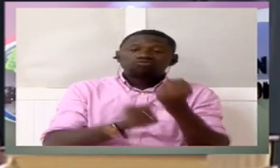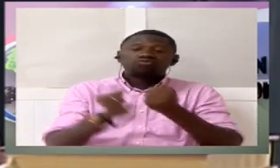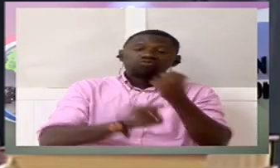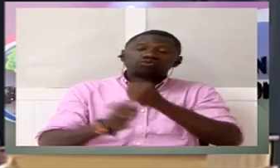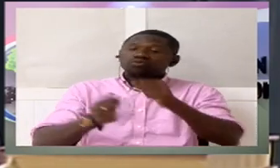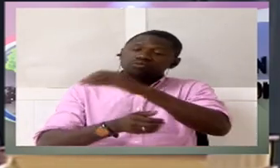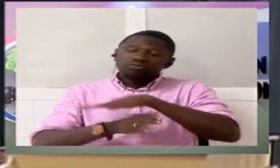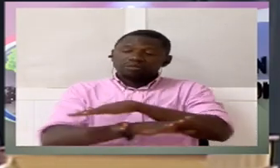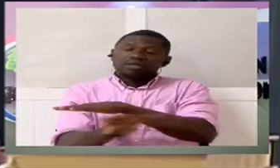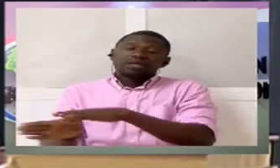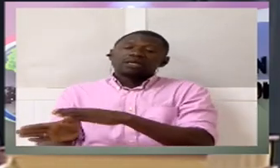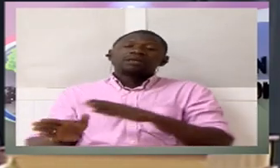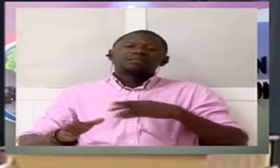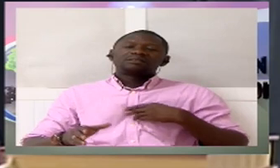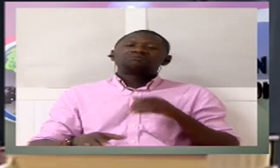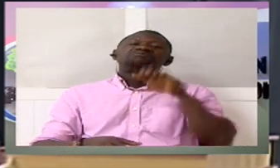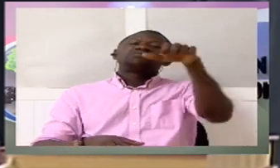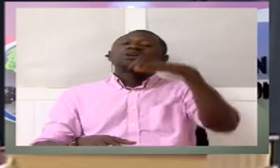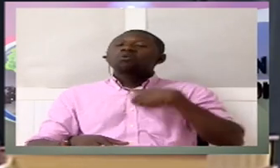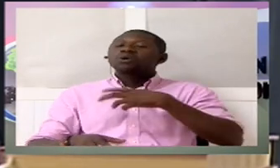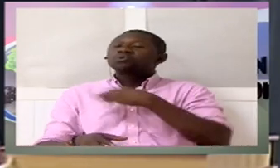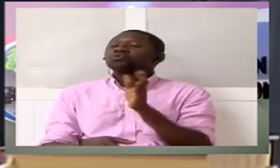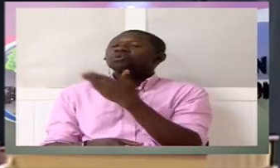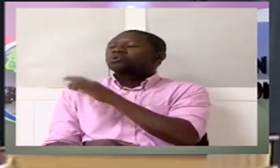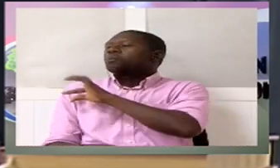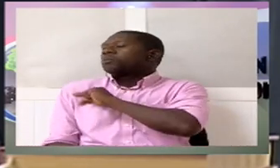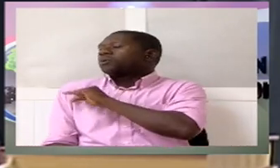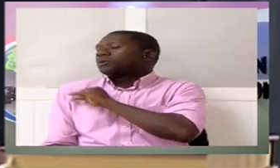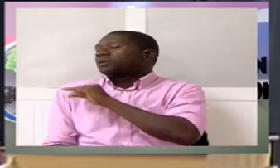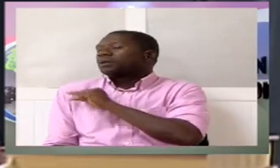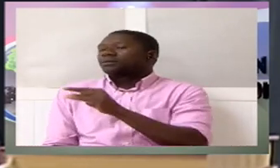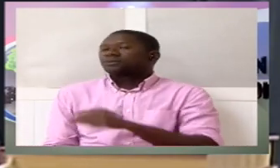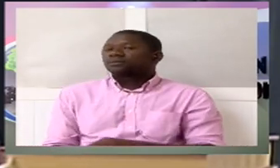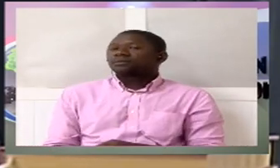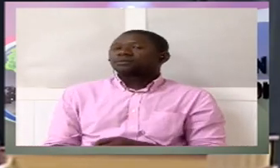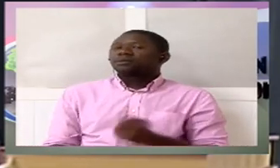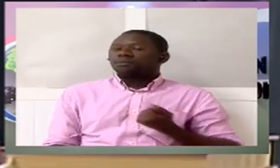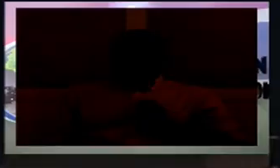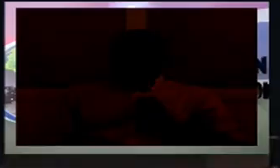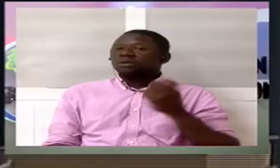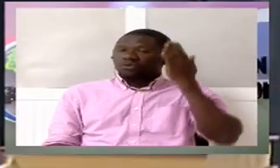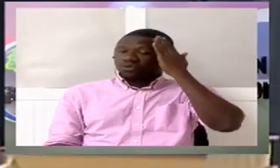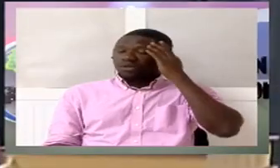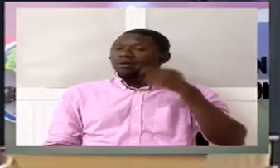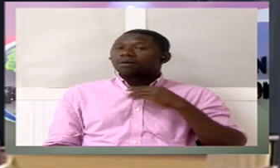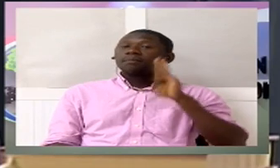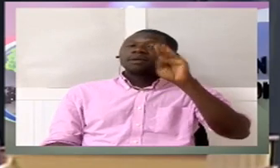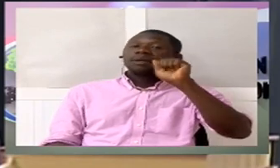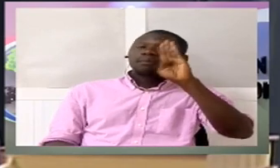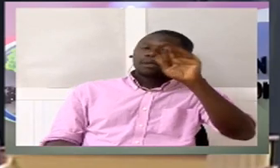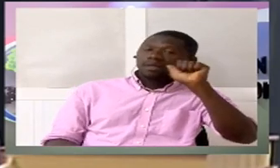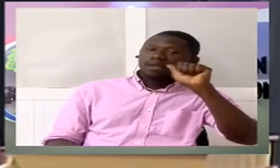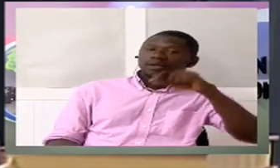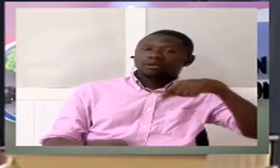parked the vehicle and said that he was stepping away to pee. Because Baba te motoko. Because he knew that Baba was not in